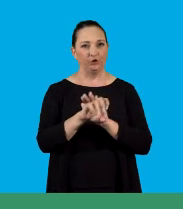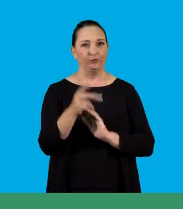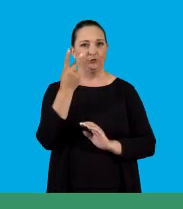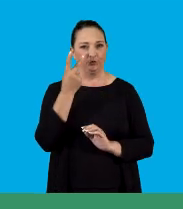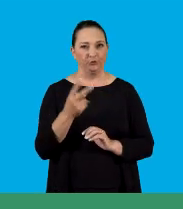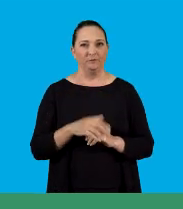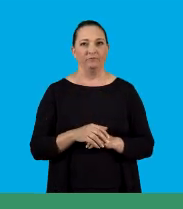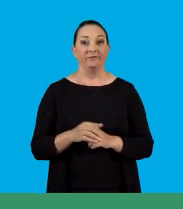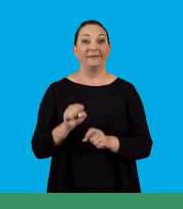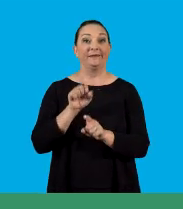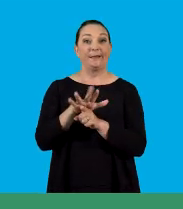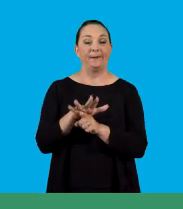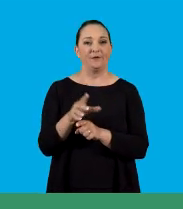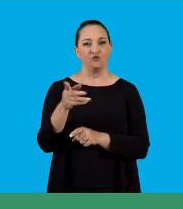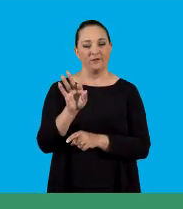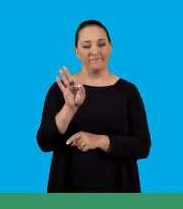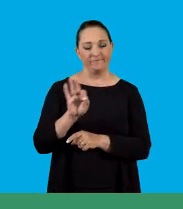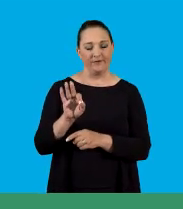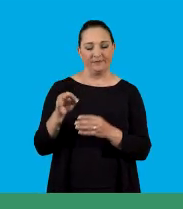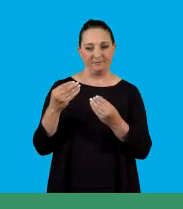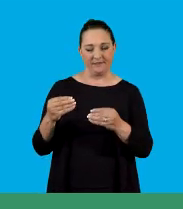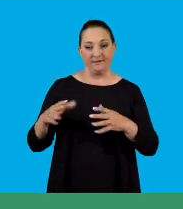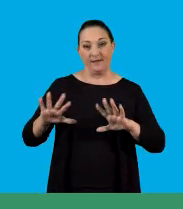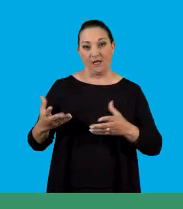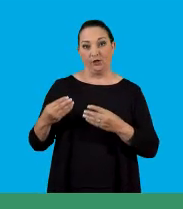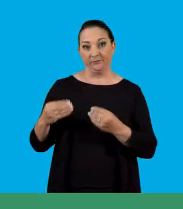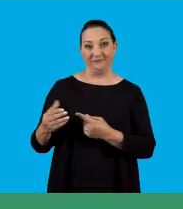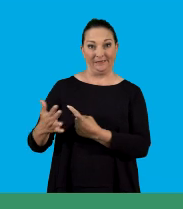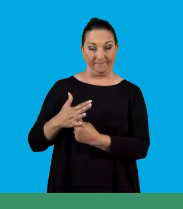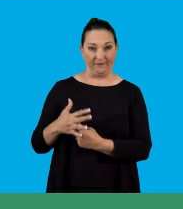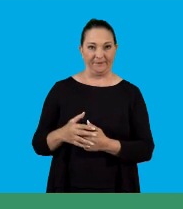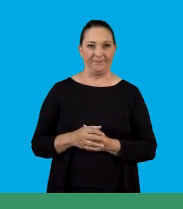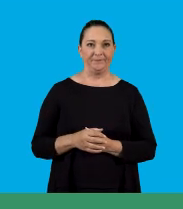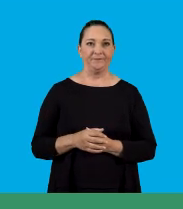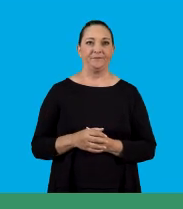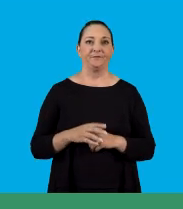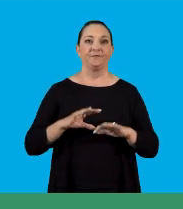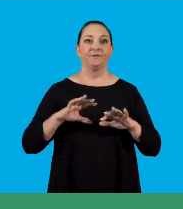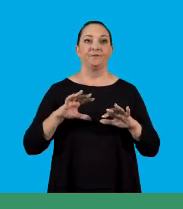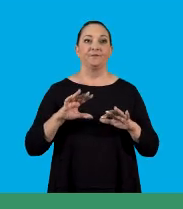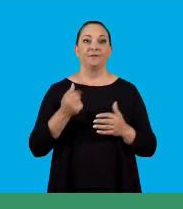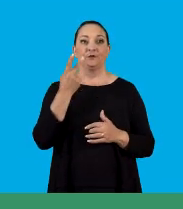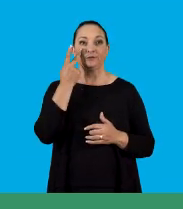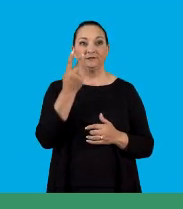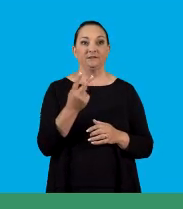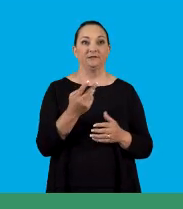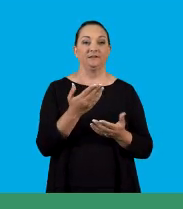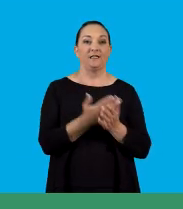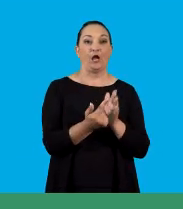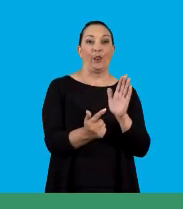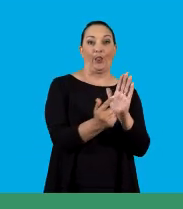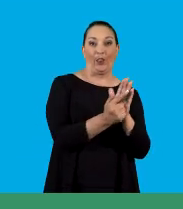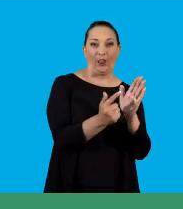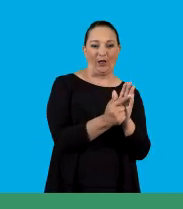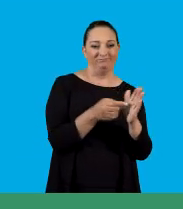looked at the impact of fringe benefits on businesses. We also looked at the implications of the legislation, not